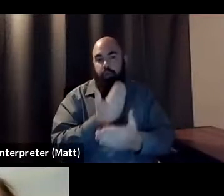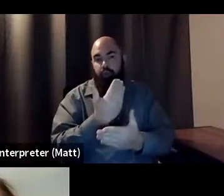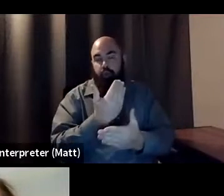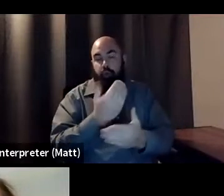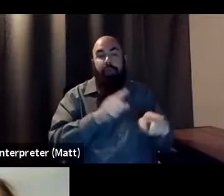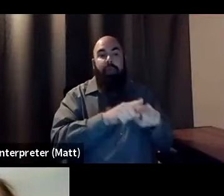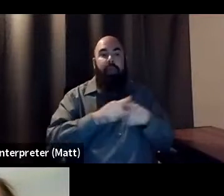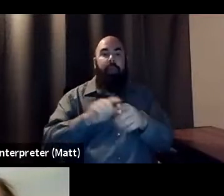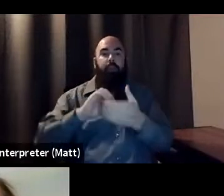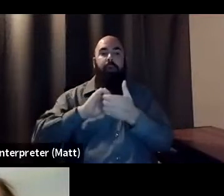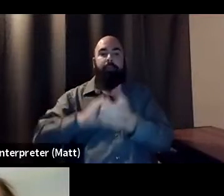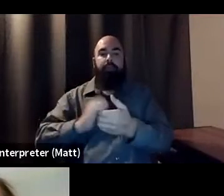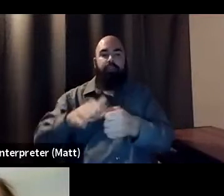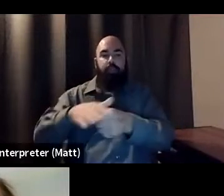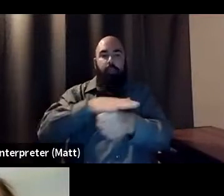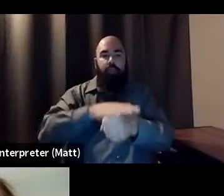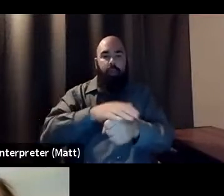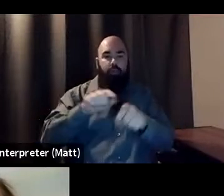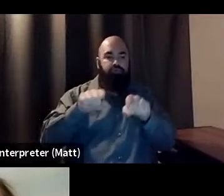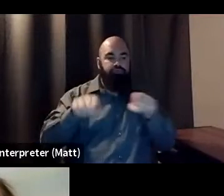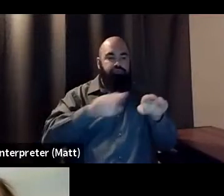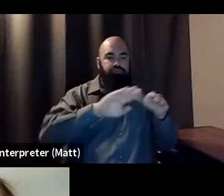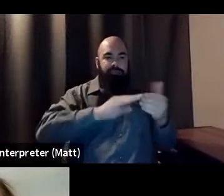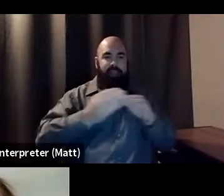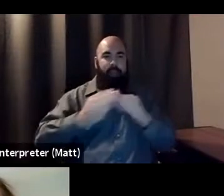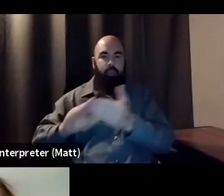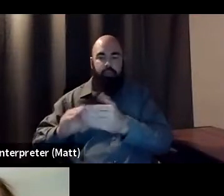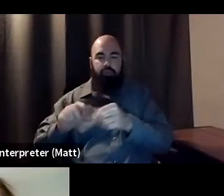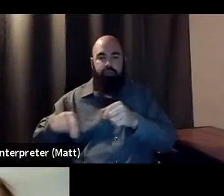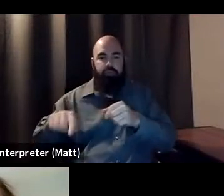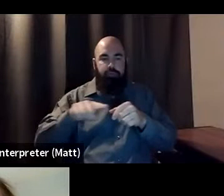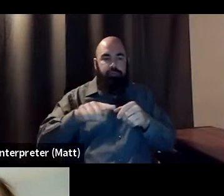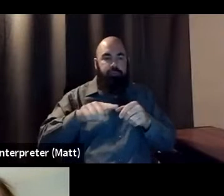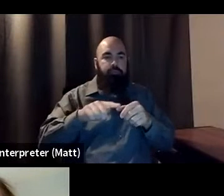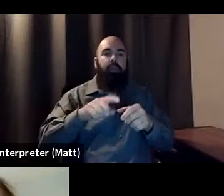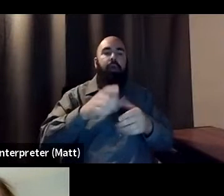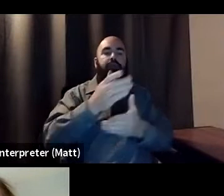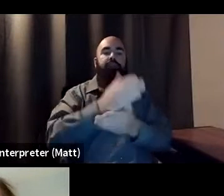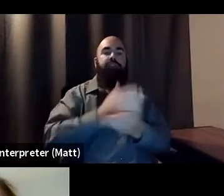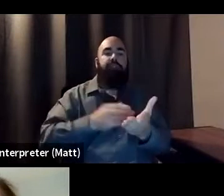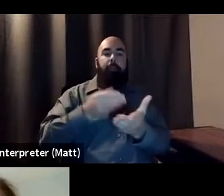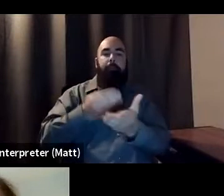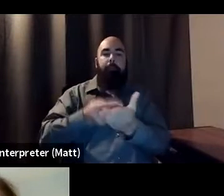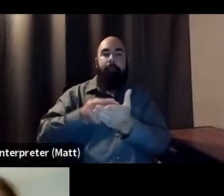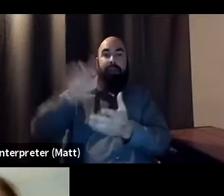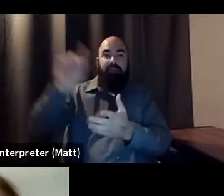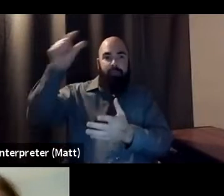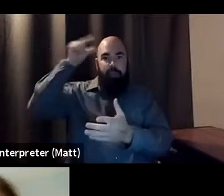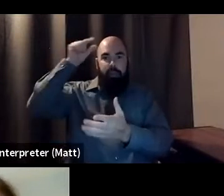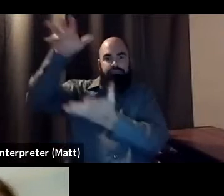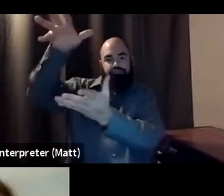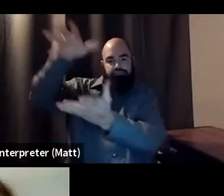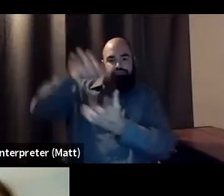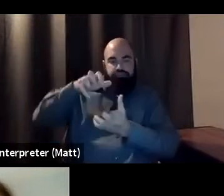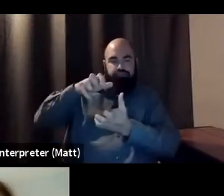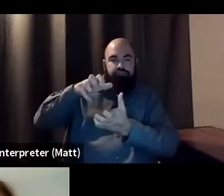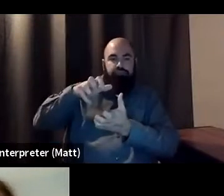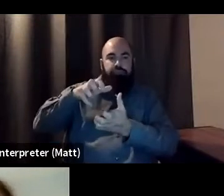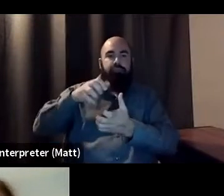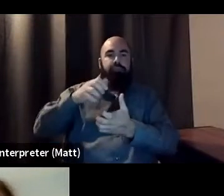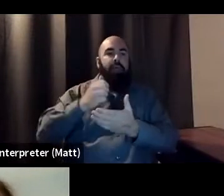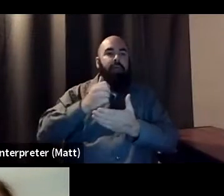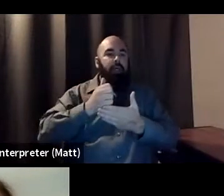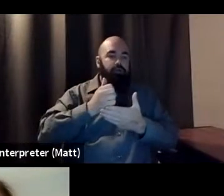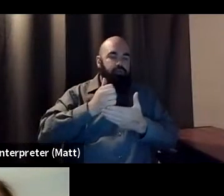partnership with them. They put forward some funds along with some grants that we were able to receive to help businesses really navigate the